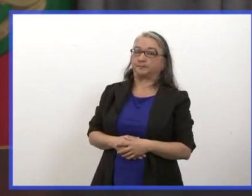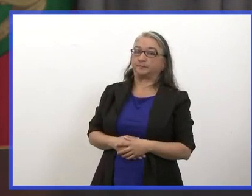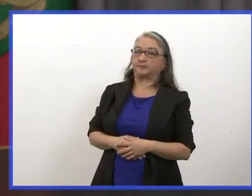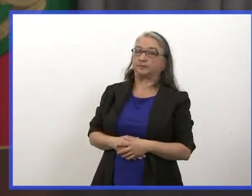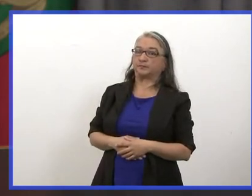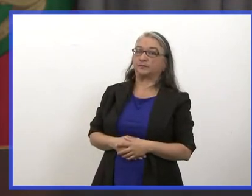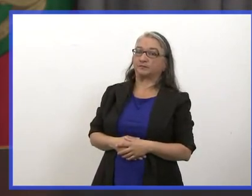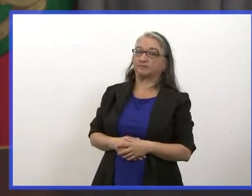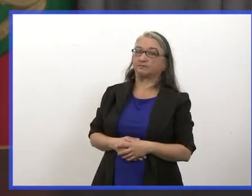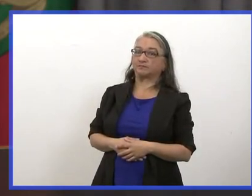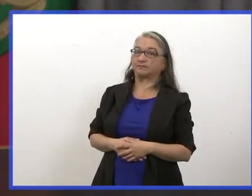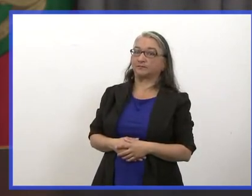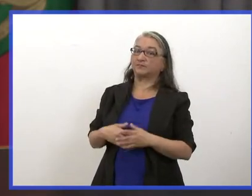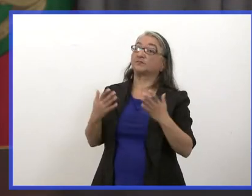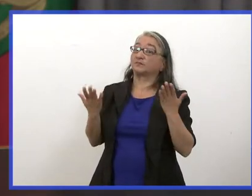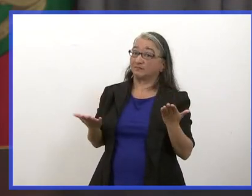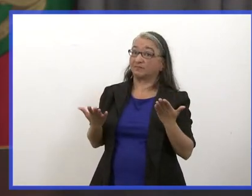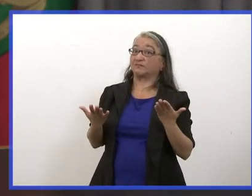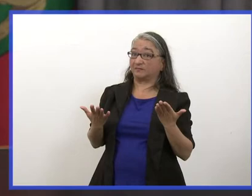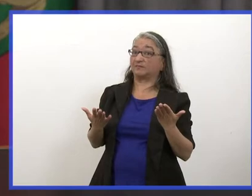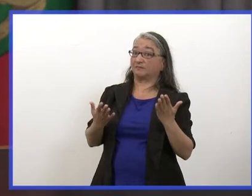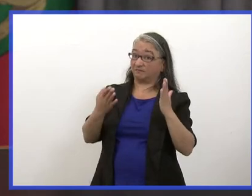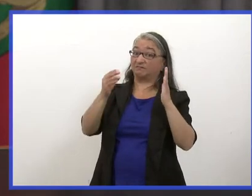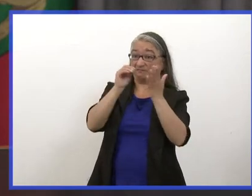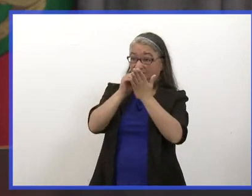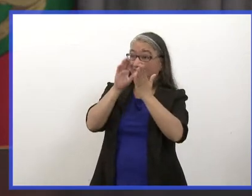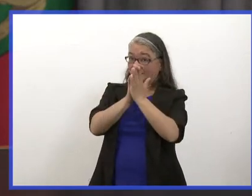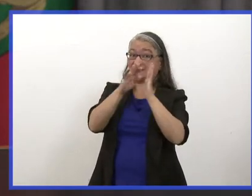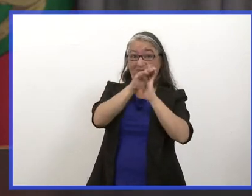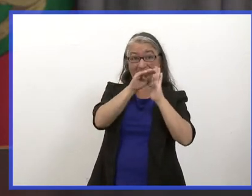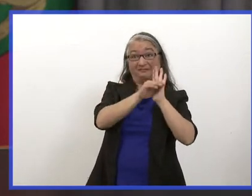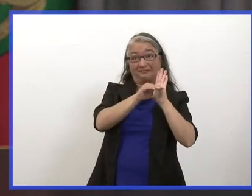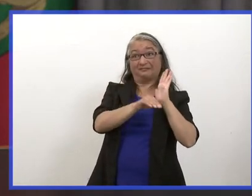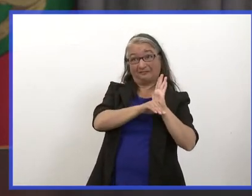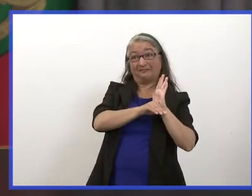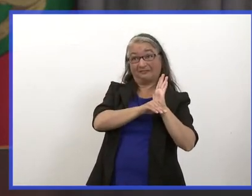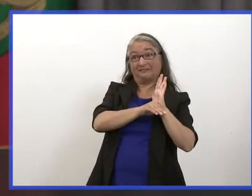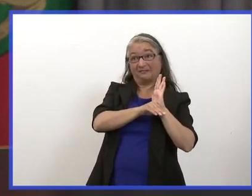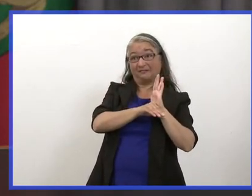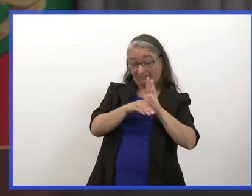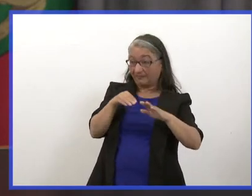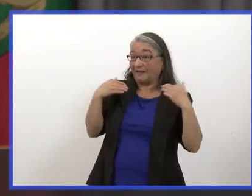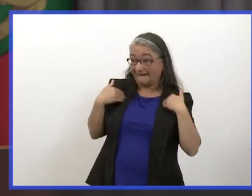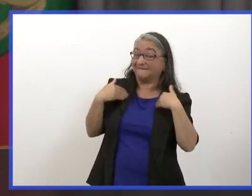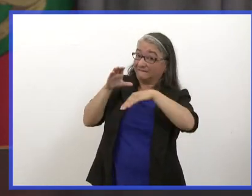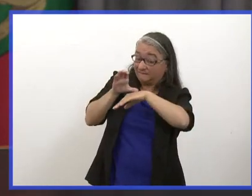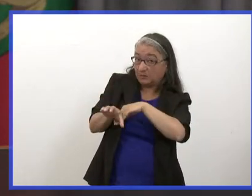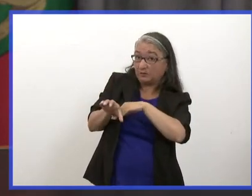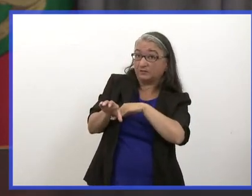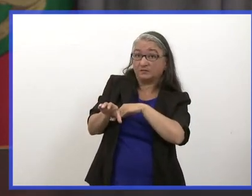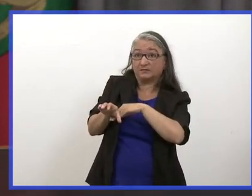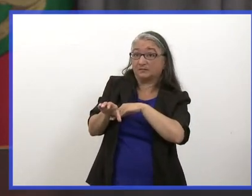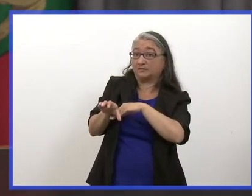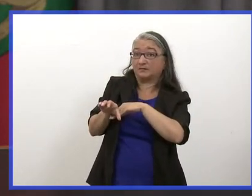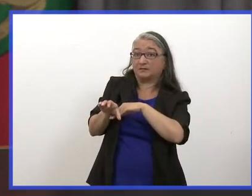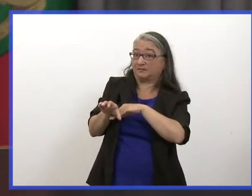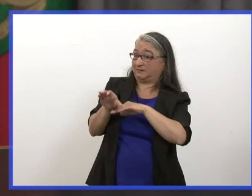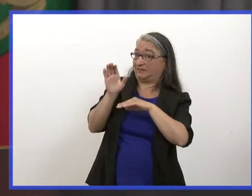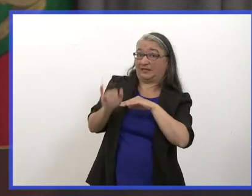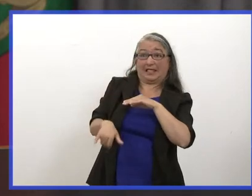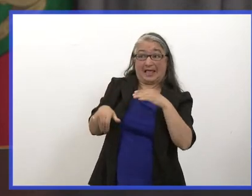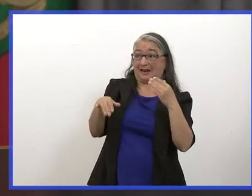And so it's certainly capable of being enforced. And so that's our message, is we need all Manitobans to do their